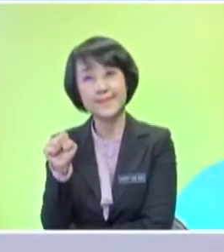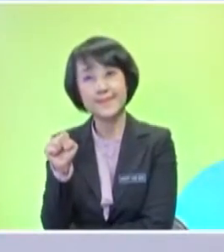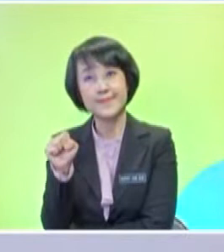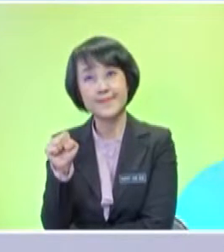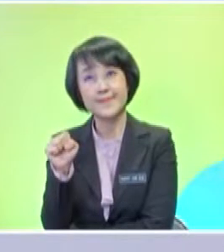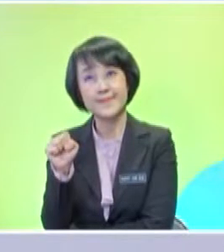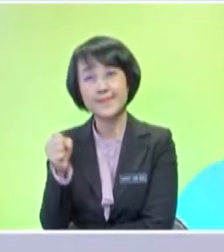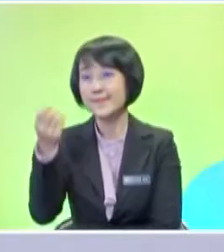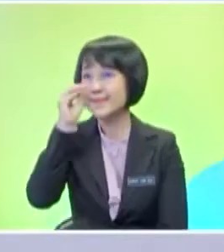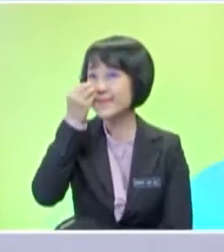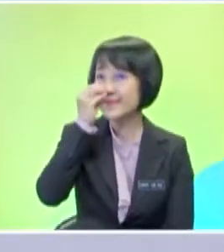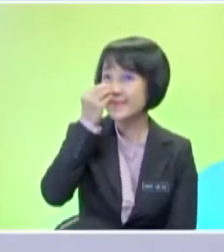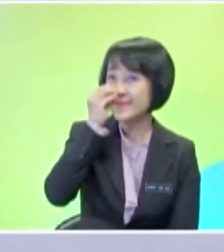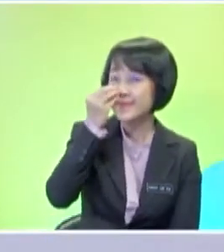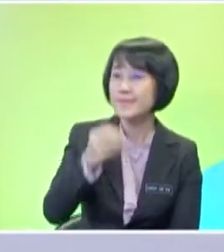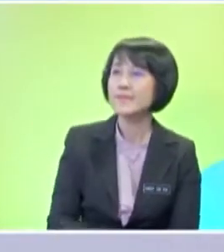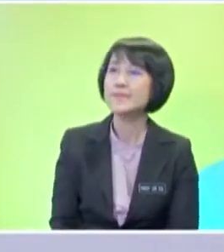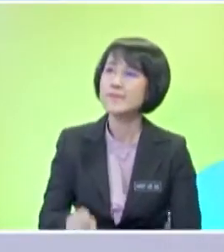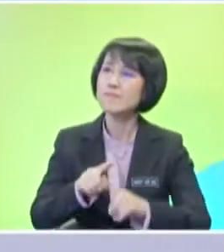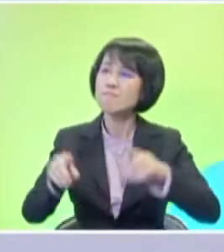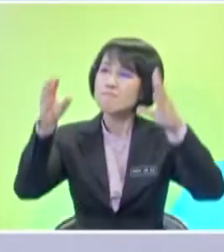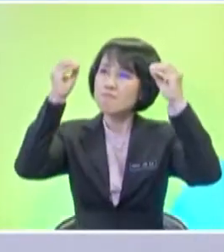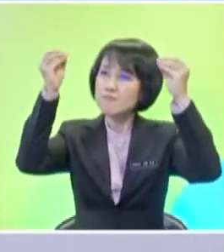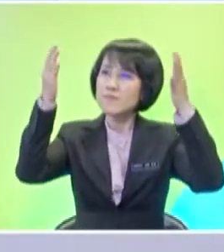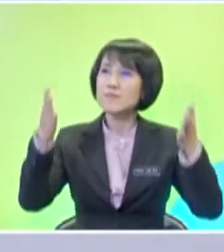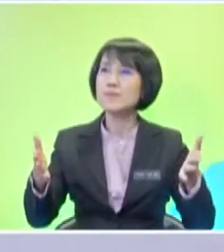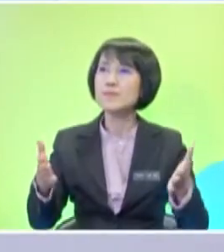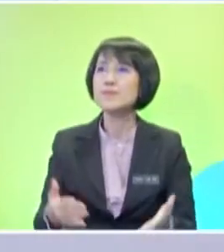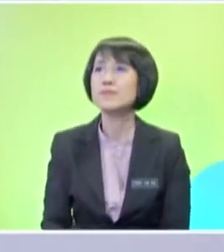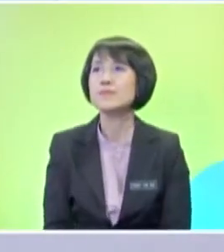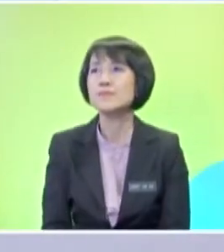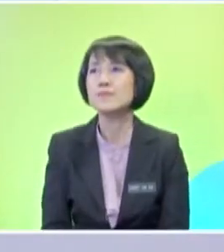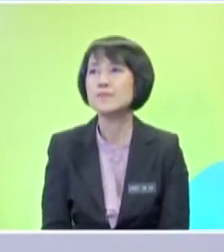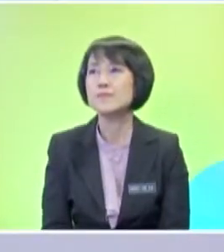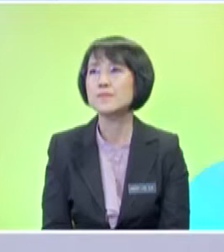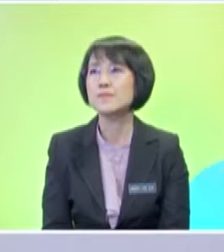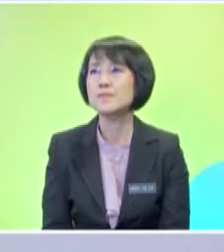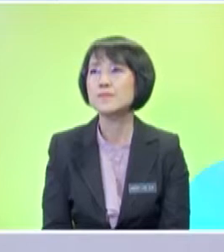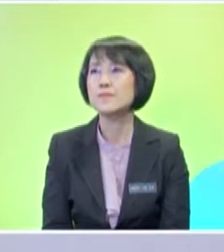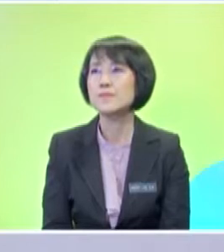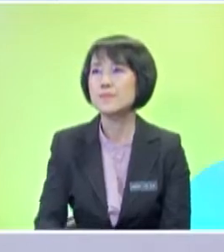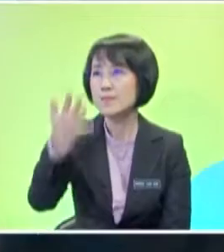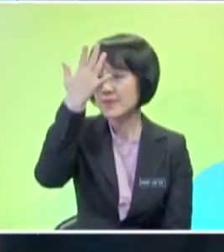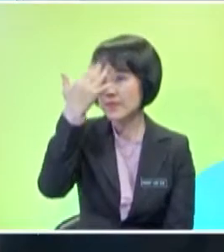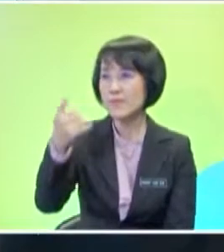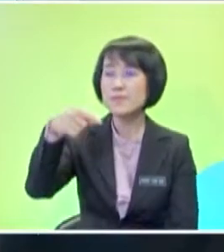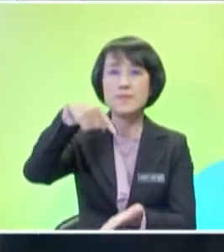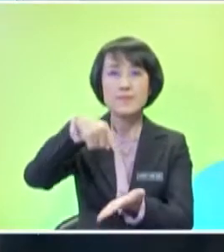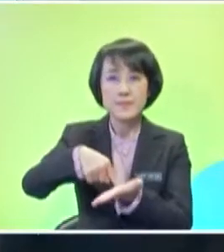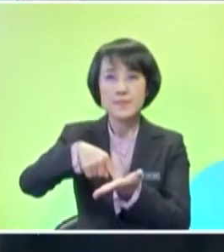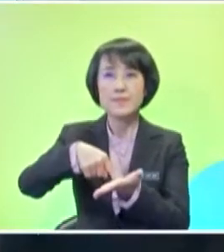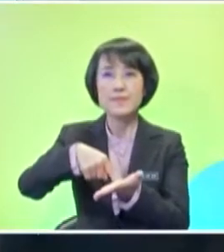S-T-R-A-W-B-E-R-R-I-E-S. Strawberries. But teacher, why is this strawberries and that